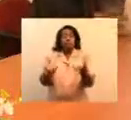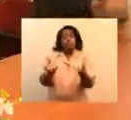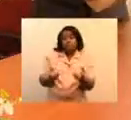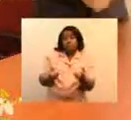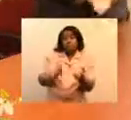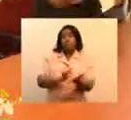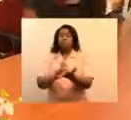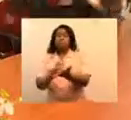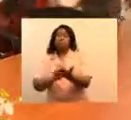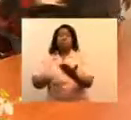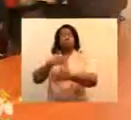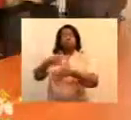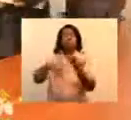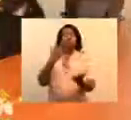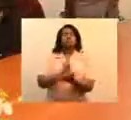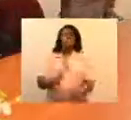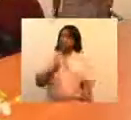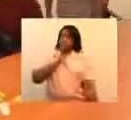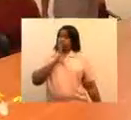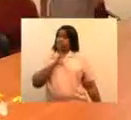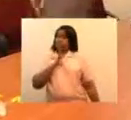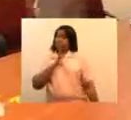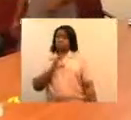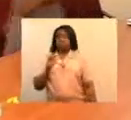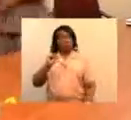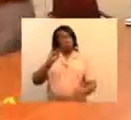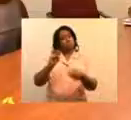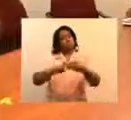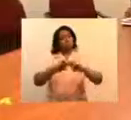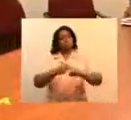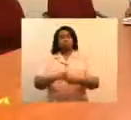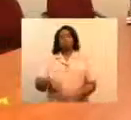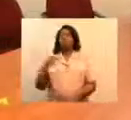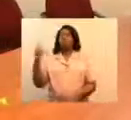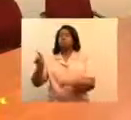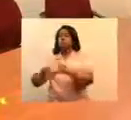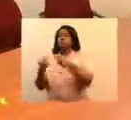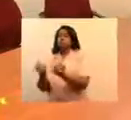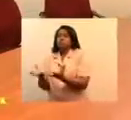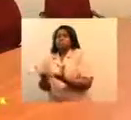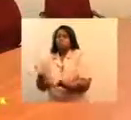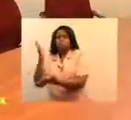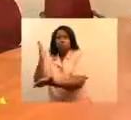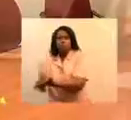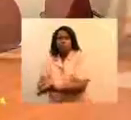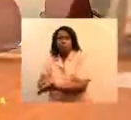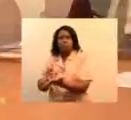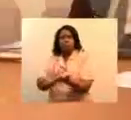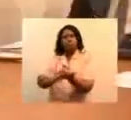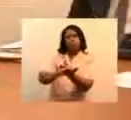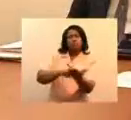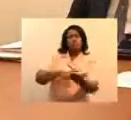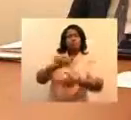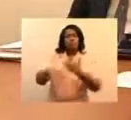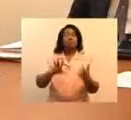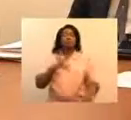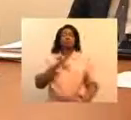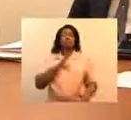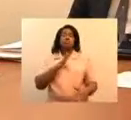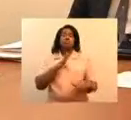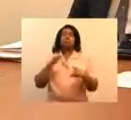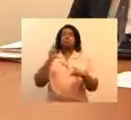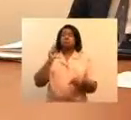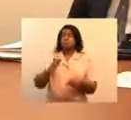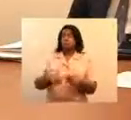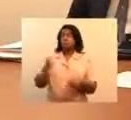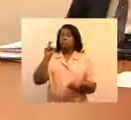the parties are unable to reach an agreement, or if any party withdraws from the mediation by informing the mediator